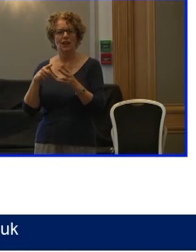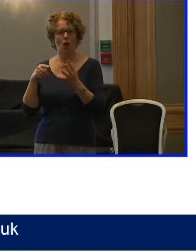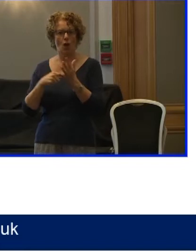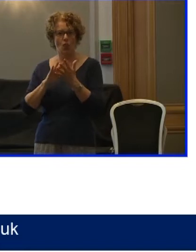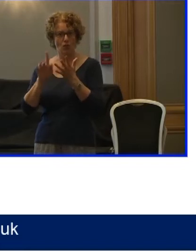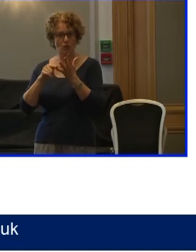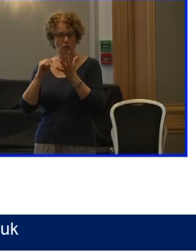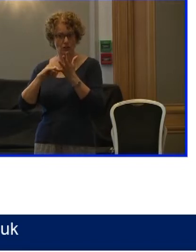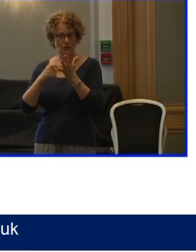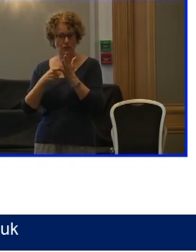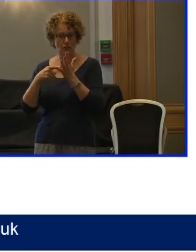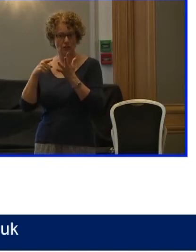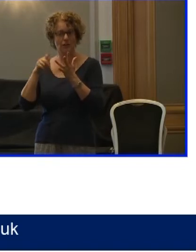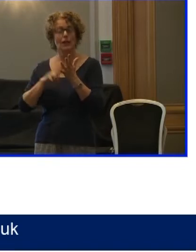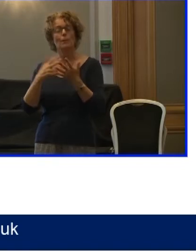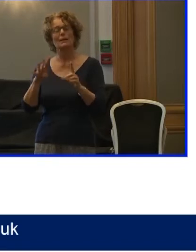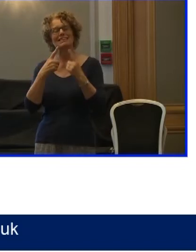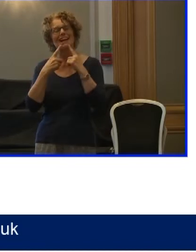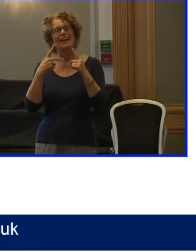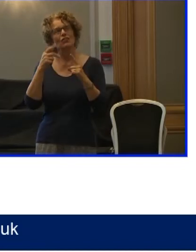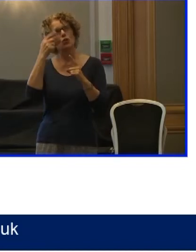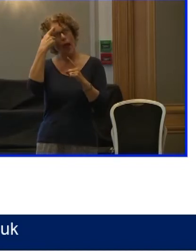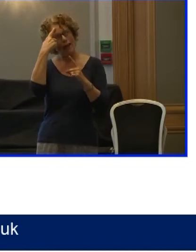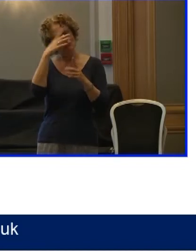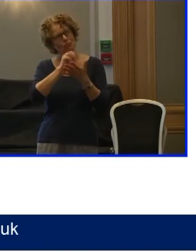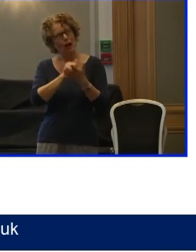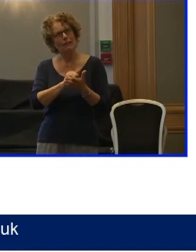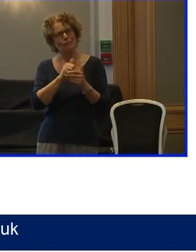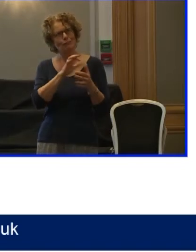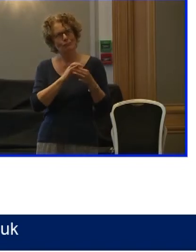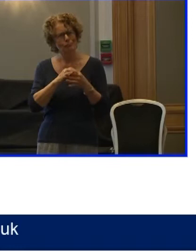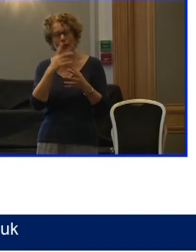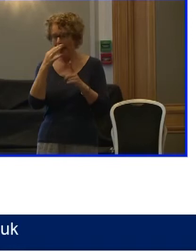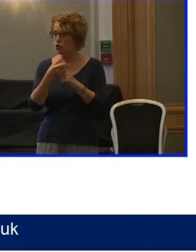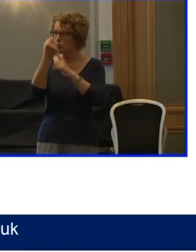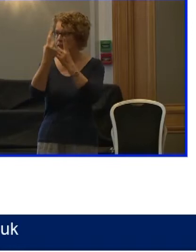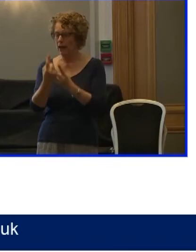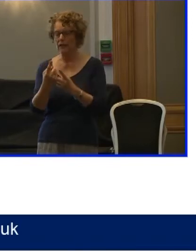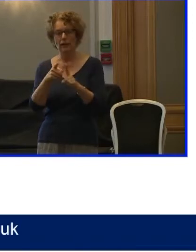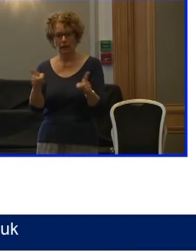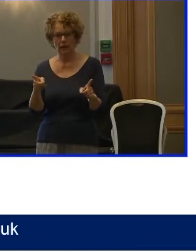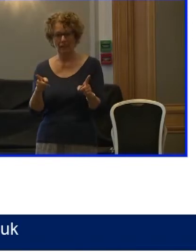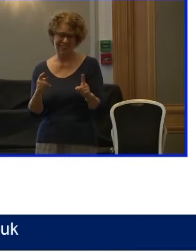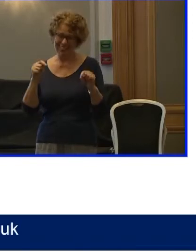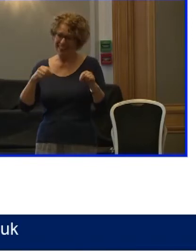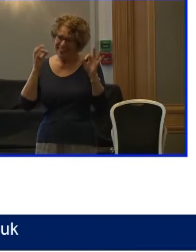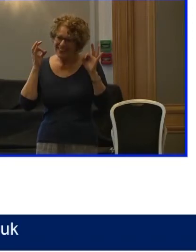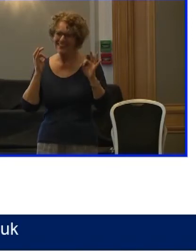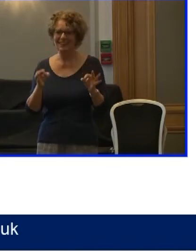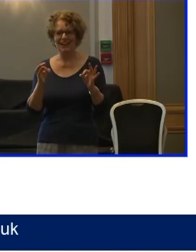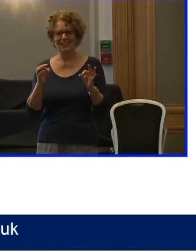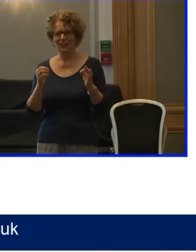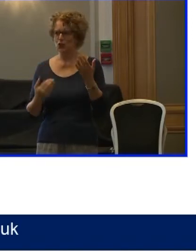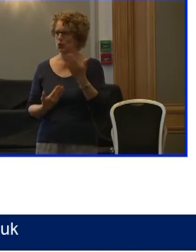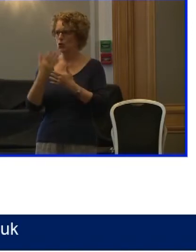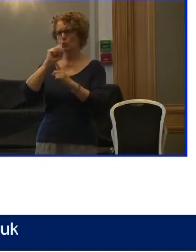says, when your head is in the right place, you can achieve anything. And that is exactly what this new project